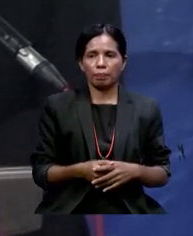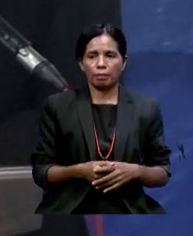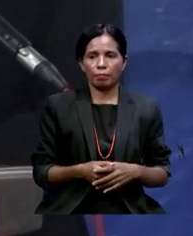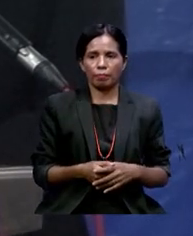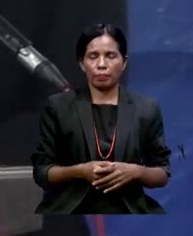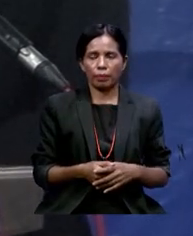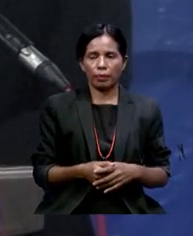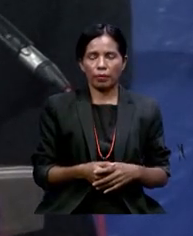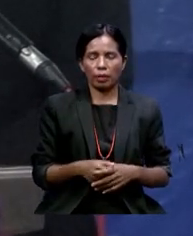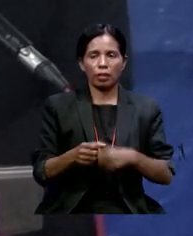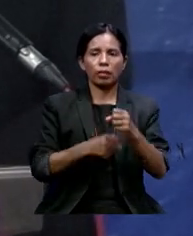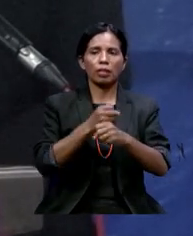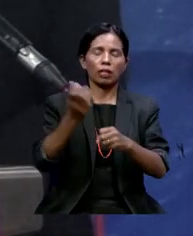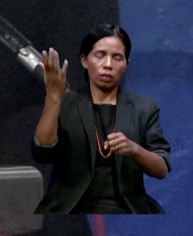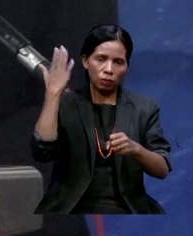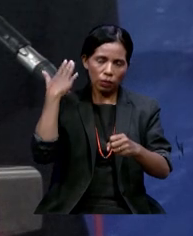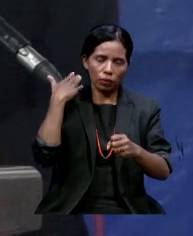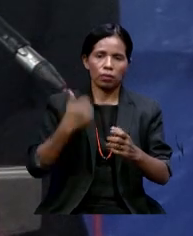Last year, under the